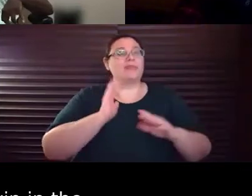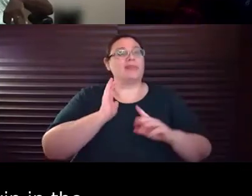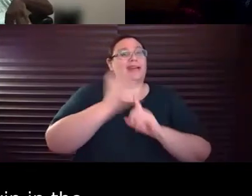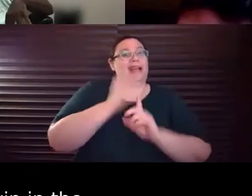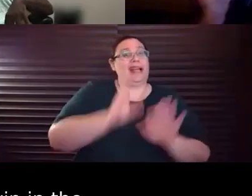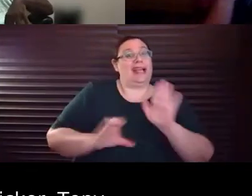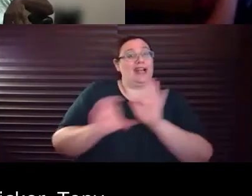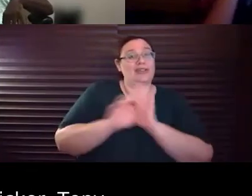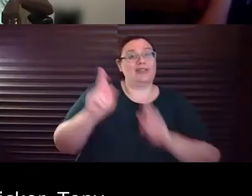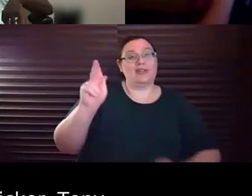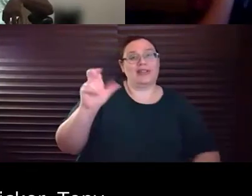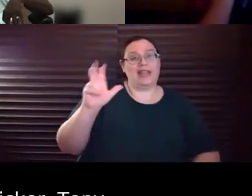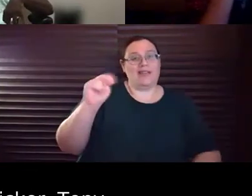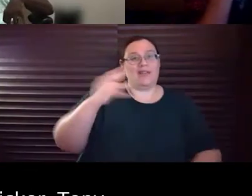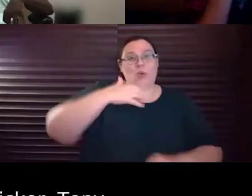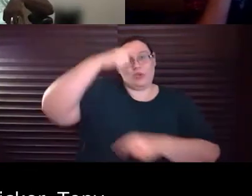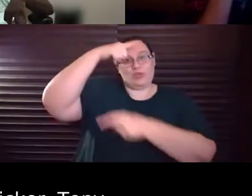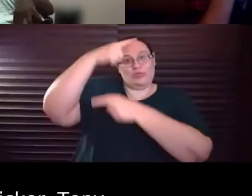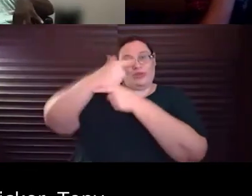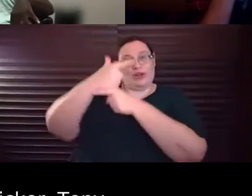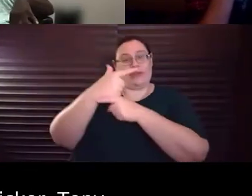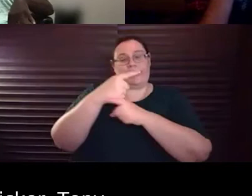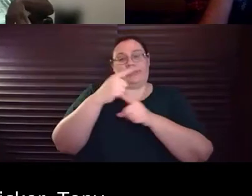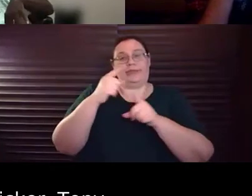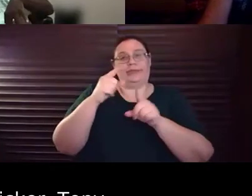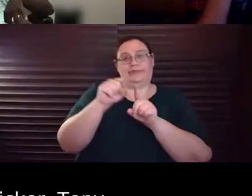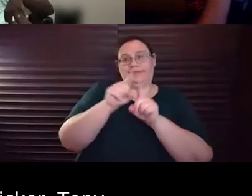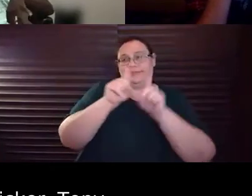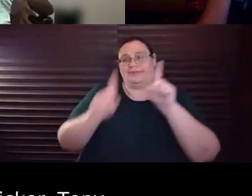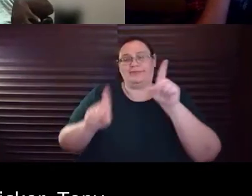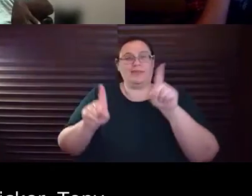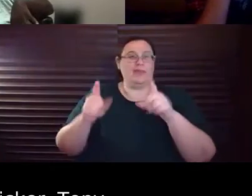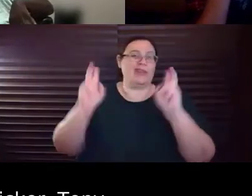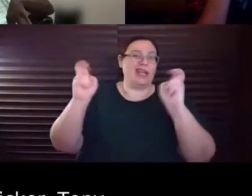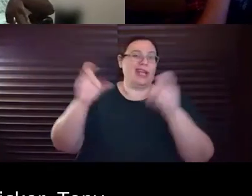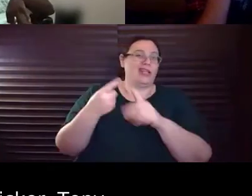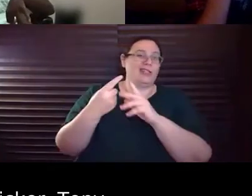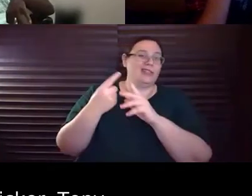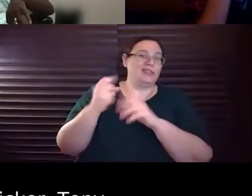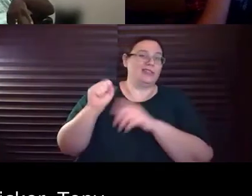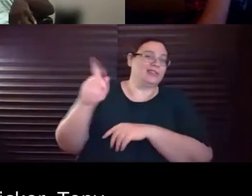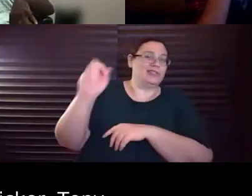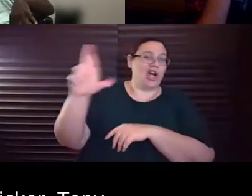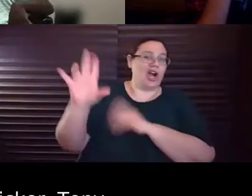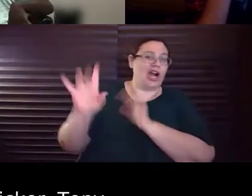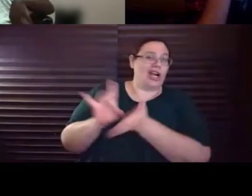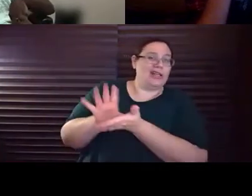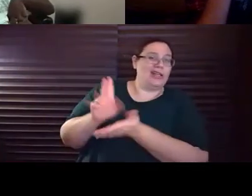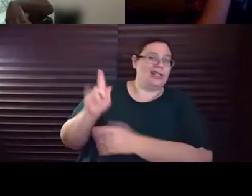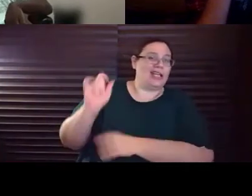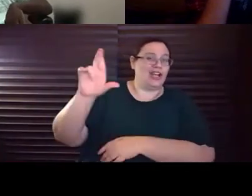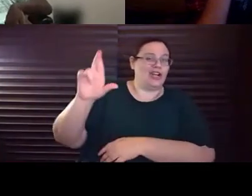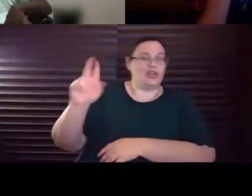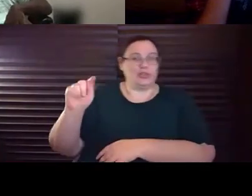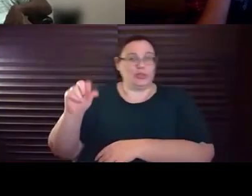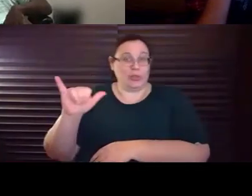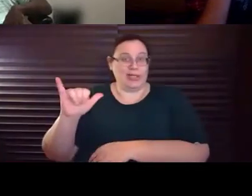the older brother to the star kicker, Tony, which was played by Rickey.